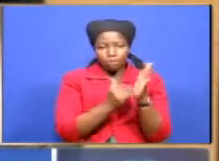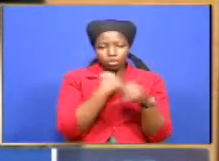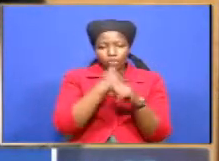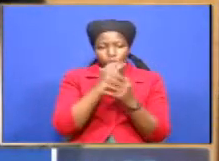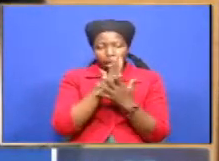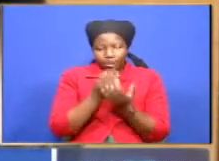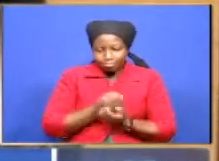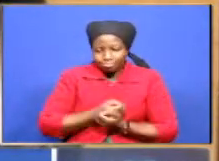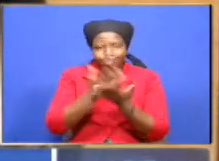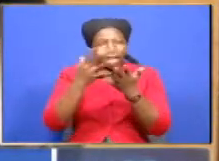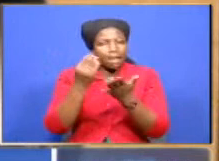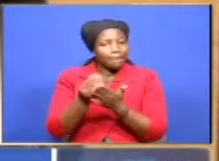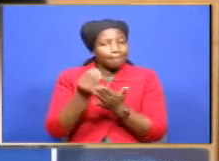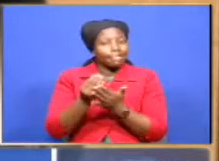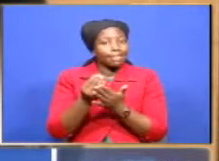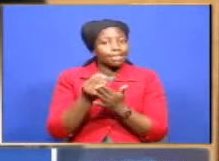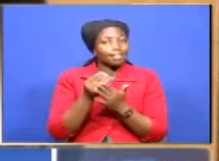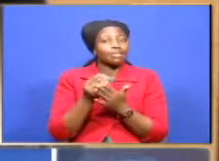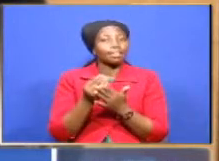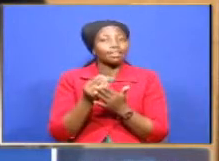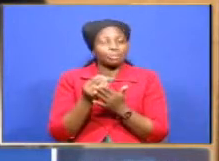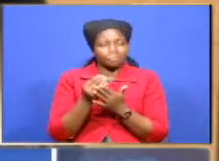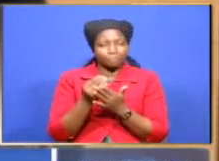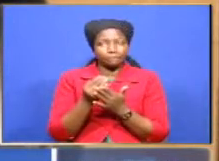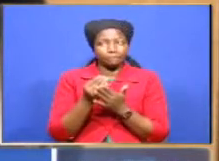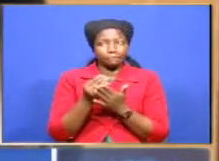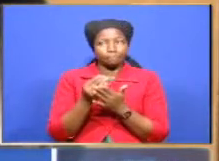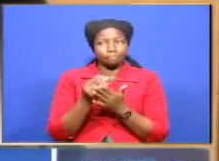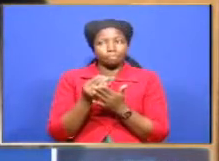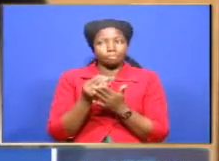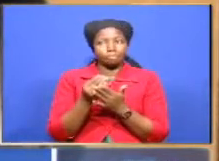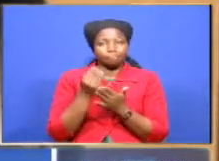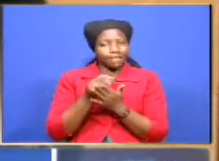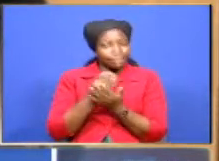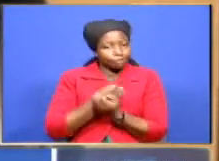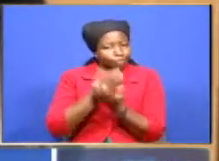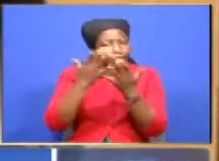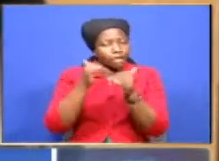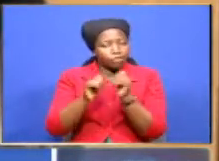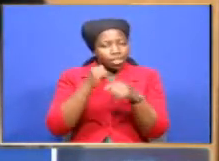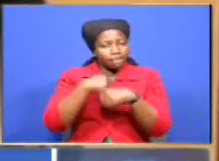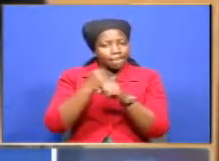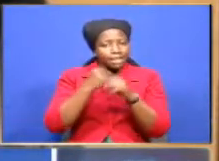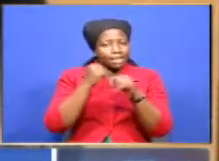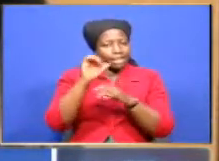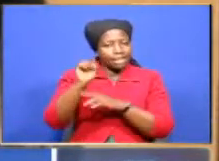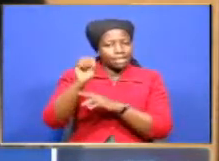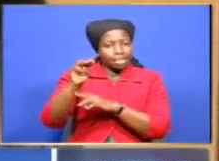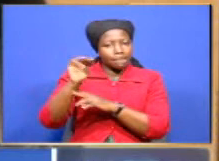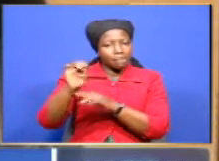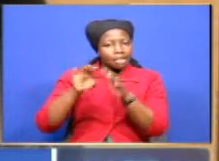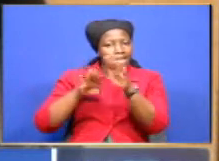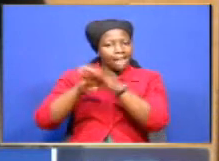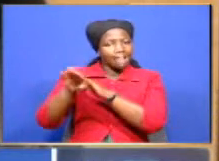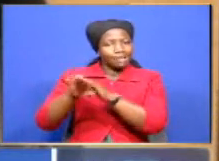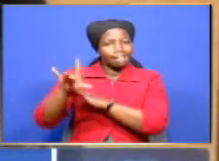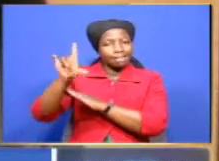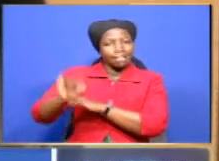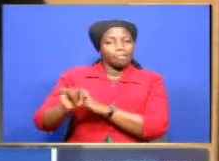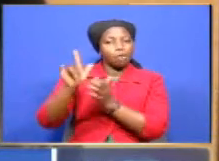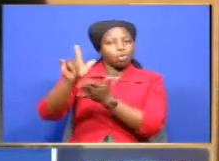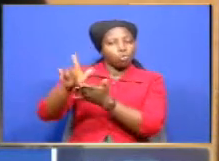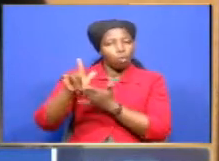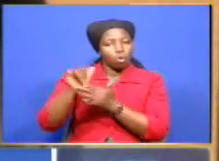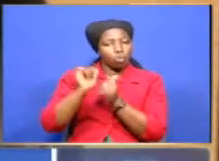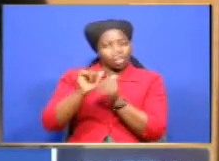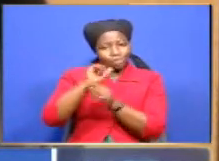money, but you know, we make SMEs access cheap loans, which is guaranteed